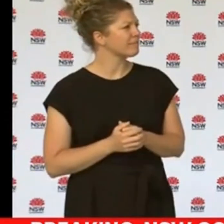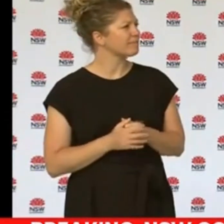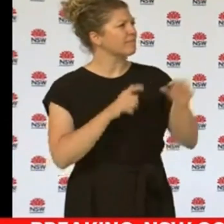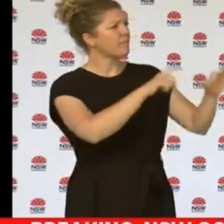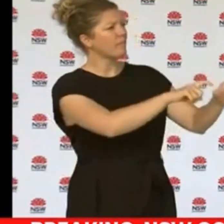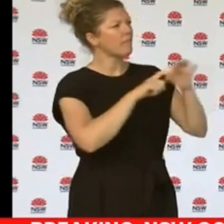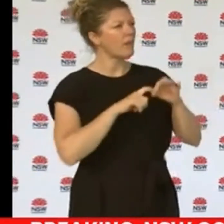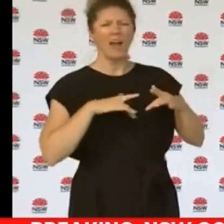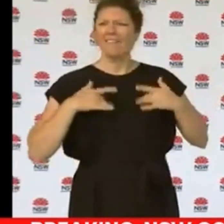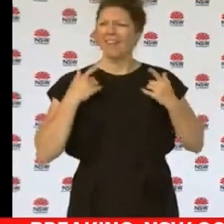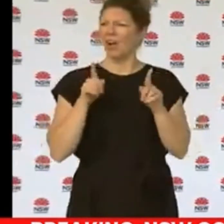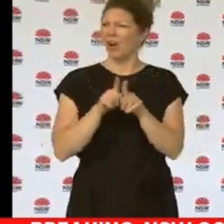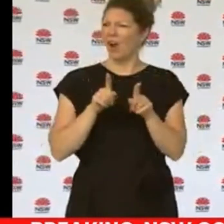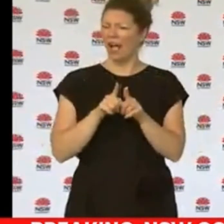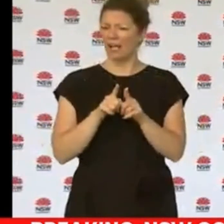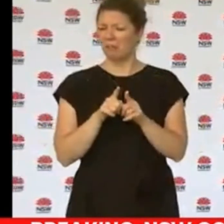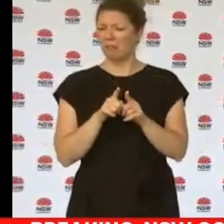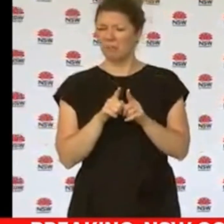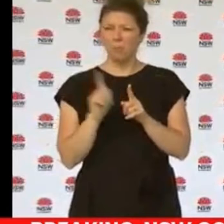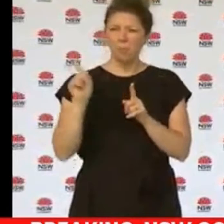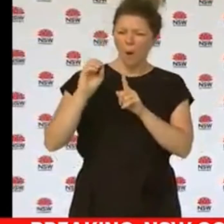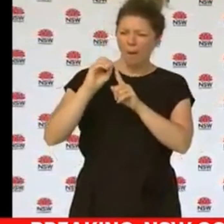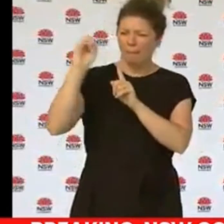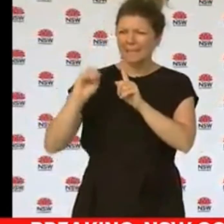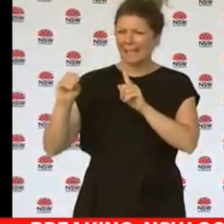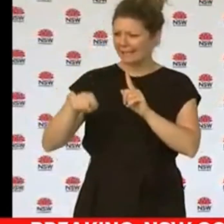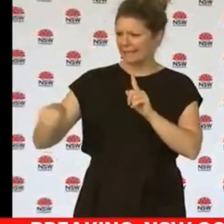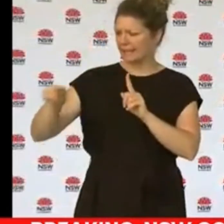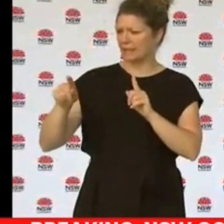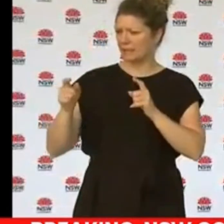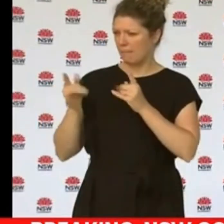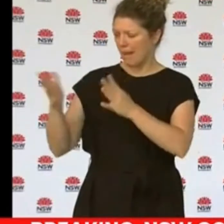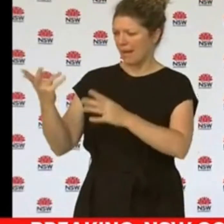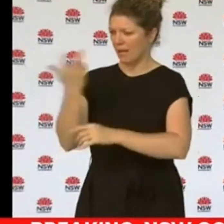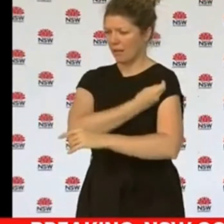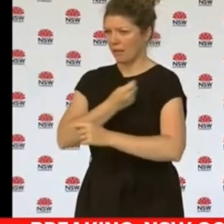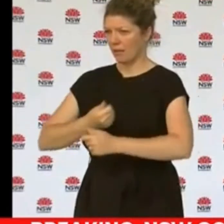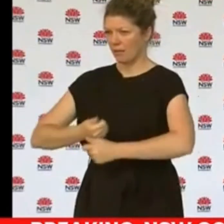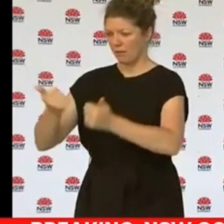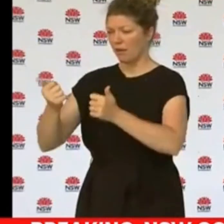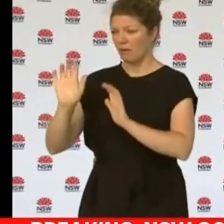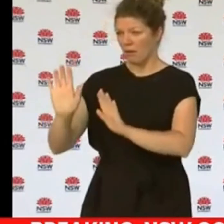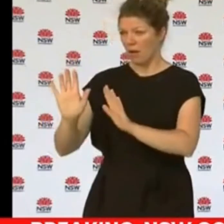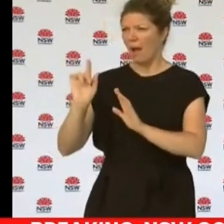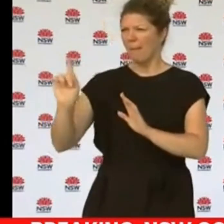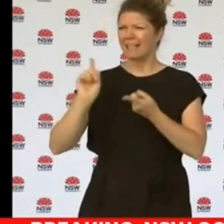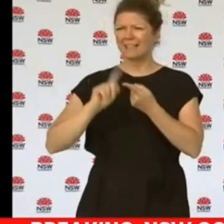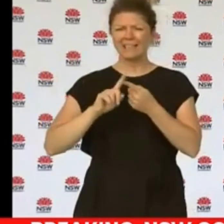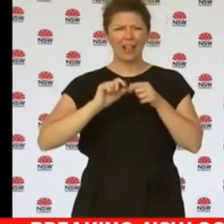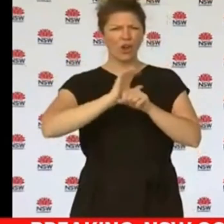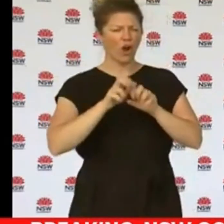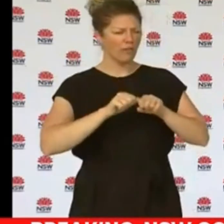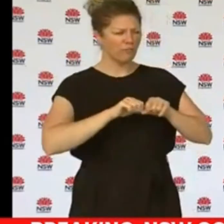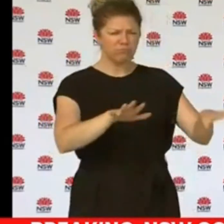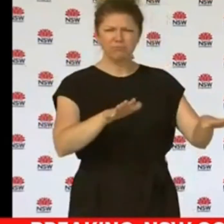immunity from vaccines in terms of percentage take-up. And is it true that it may not be effective at stopping